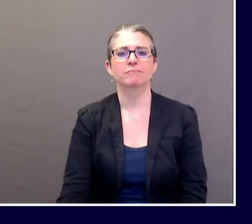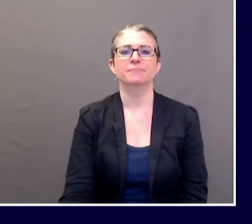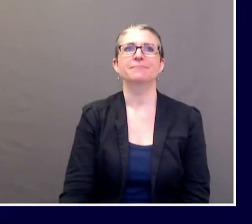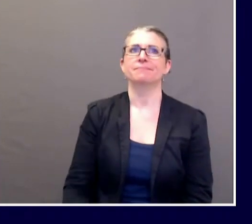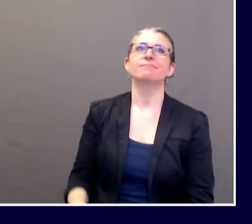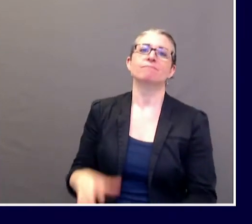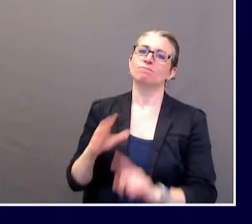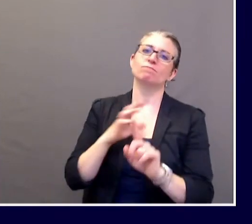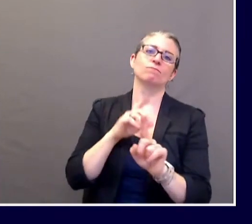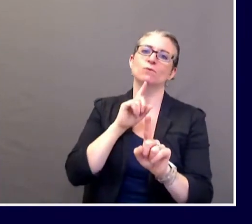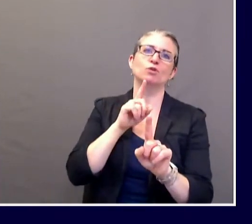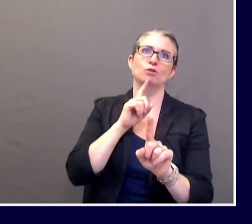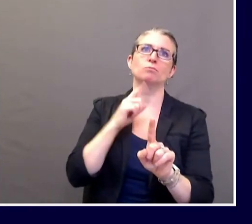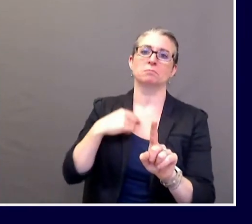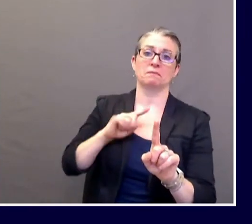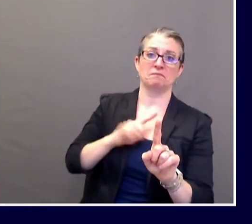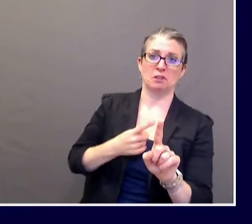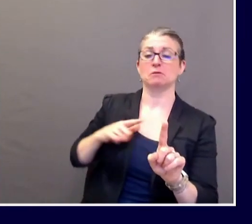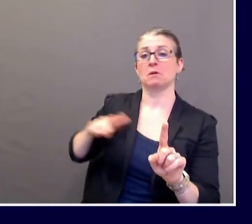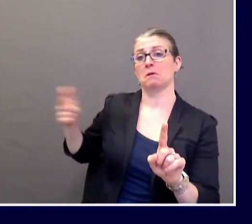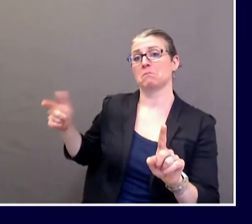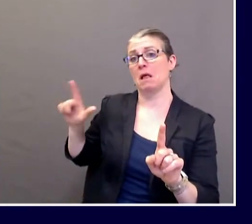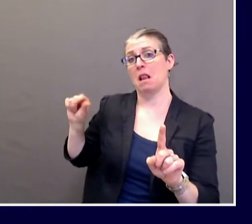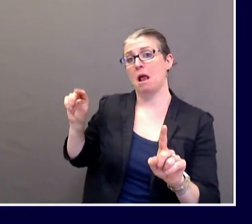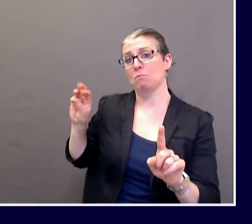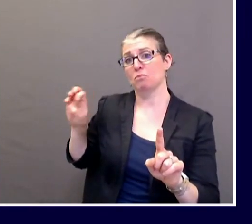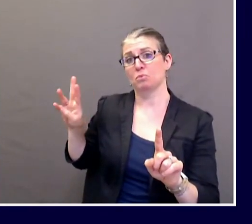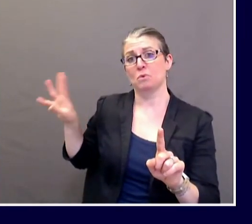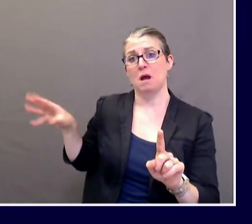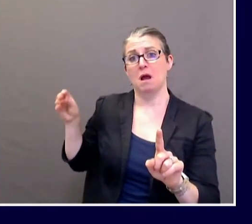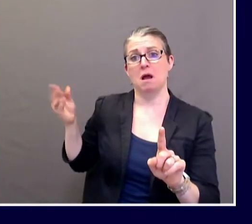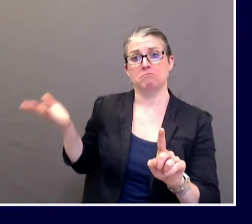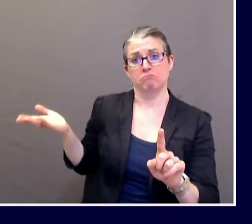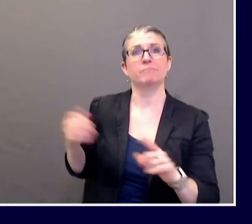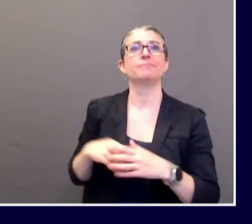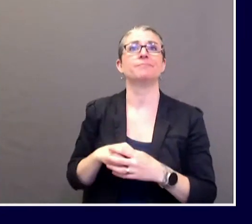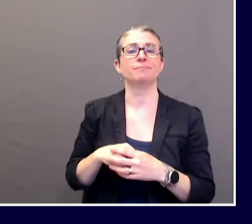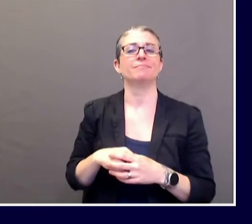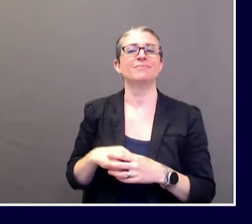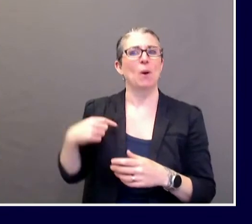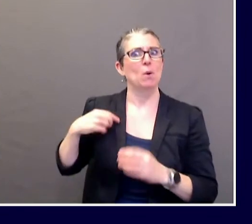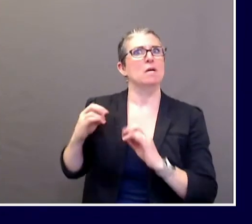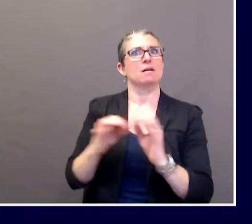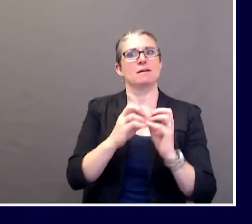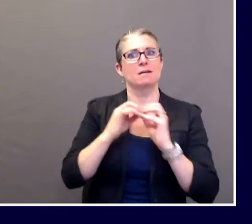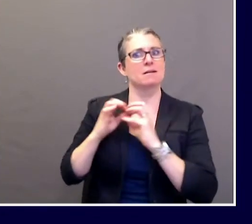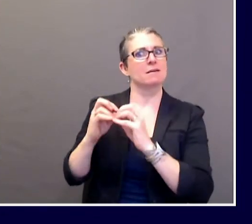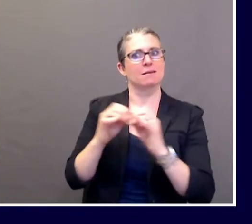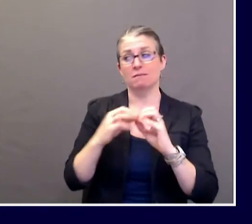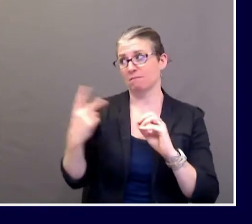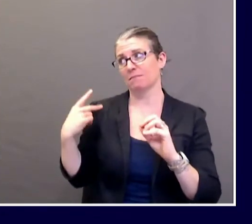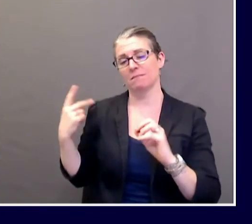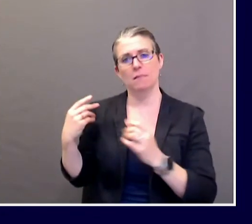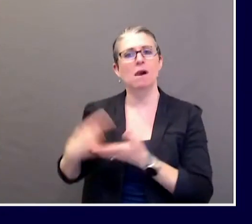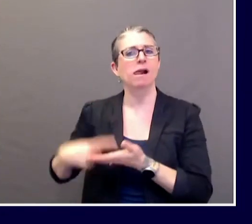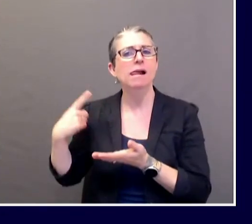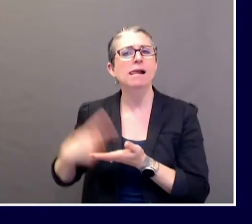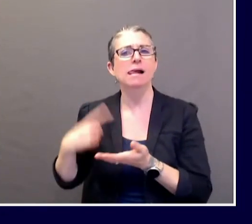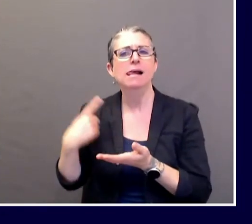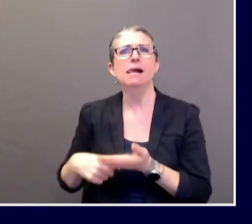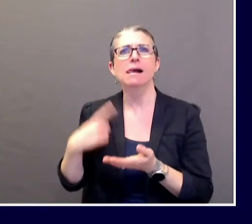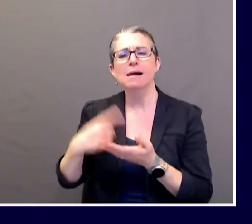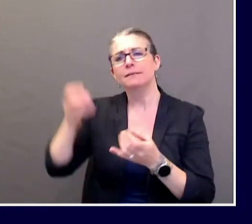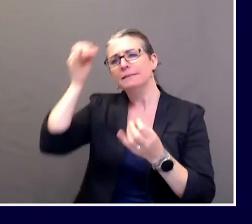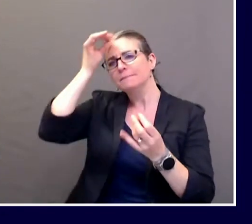had numerous discussions about this. There have been a few things at play, Brian. The first is recognition of